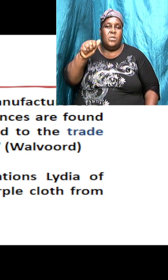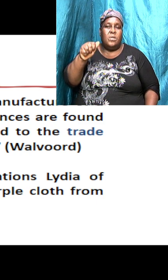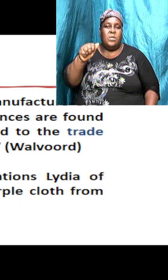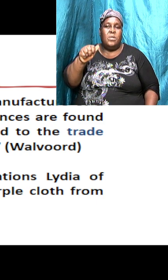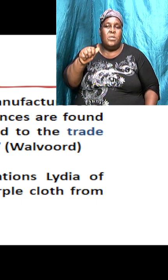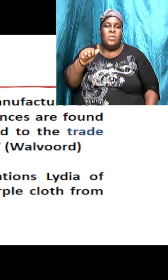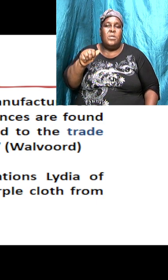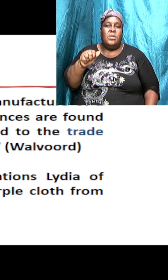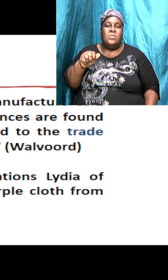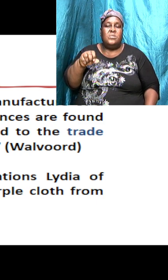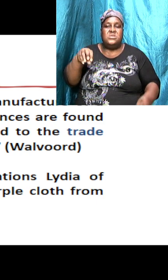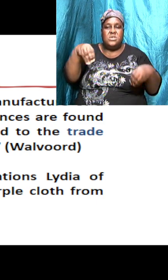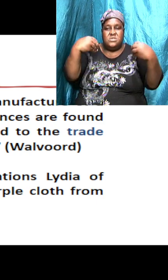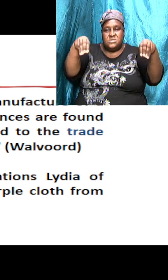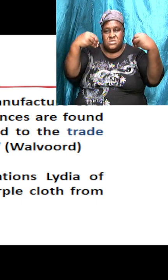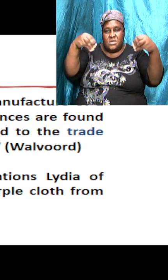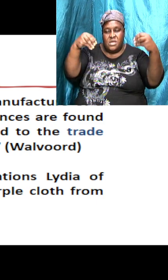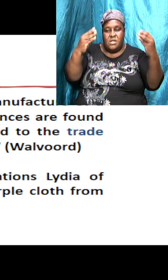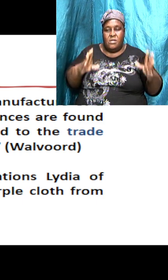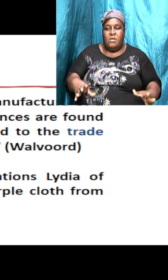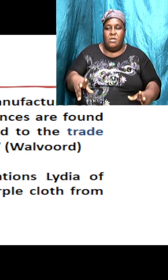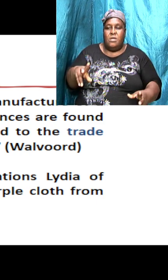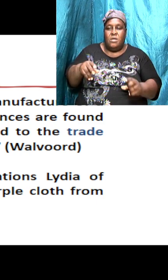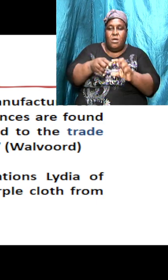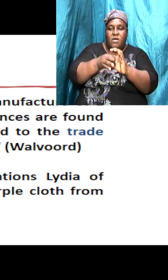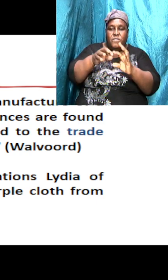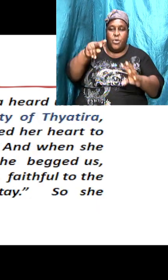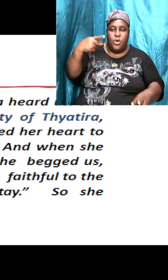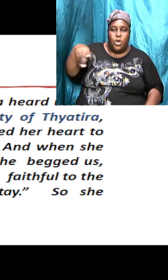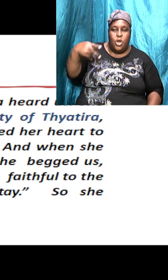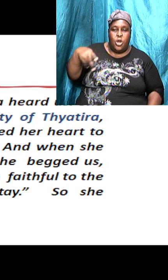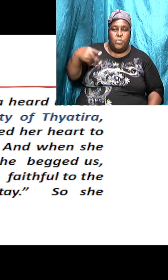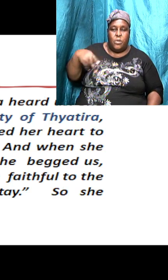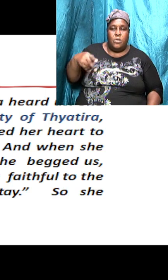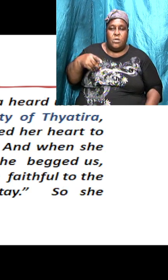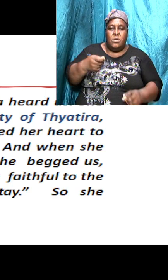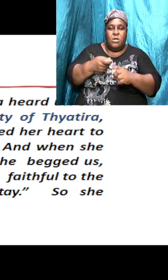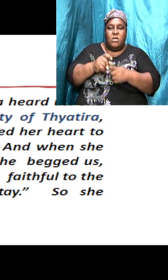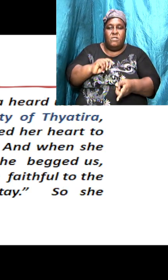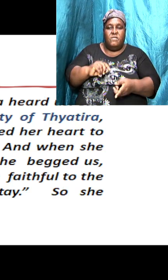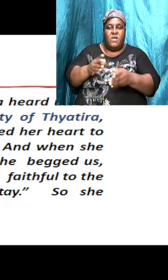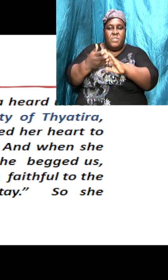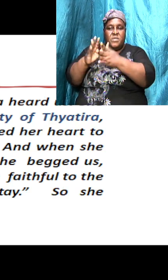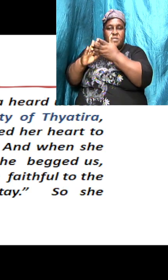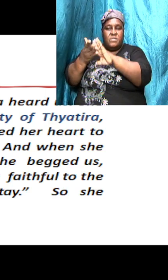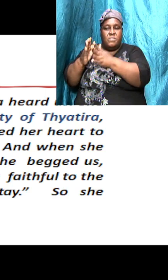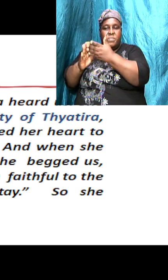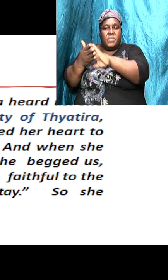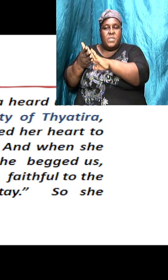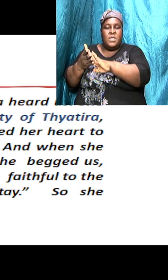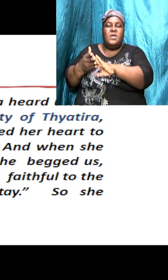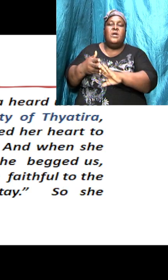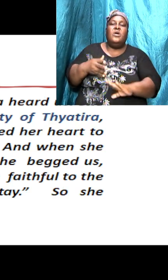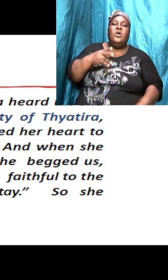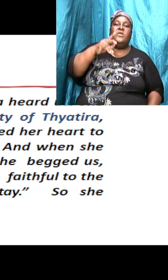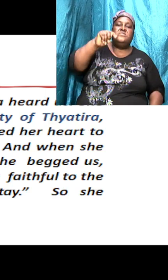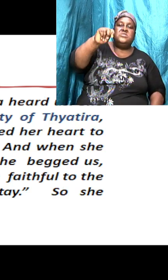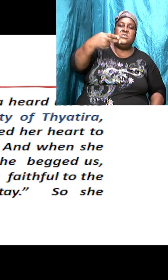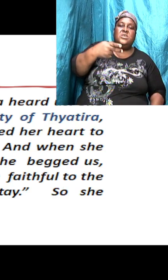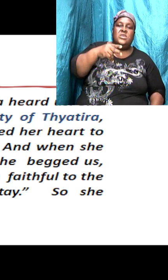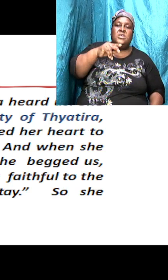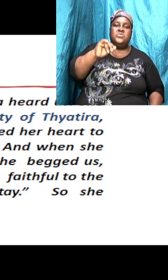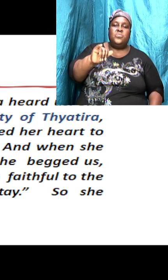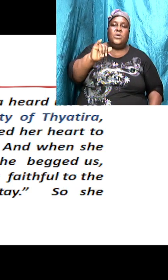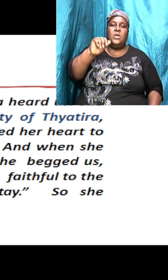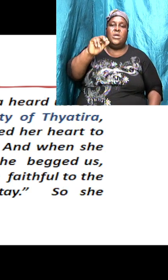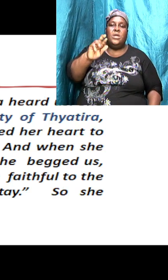She was a seller of purple from the city of Thyatira, the same city